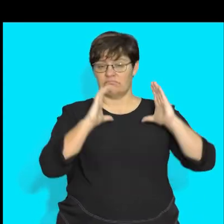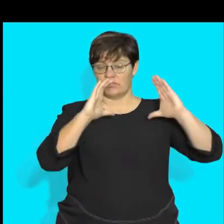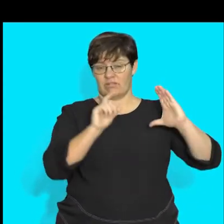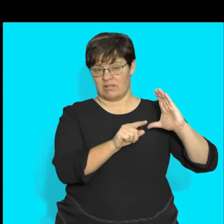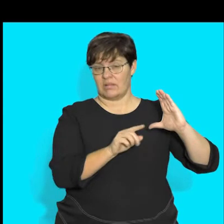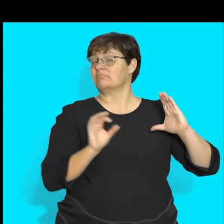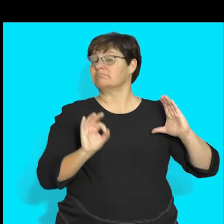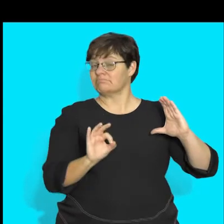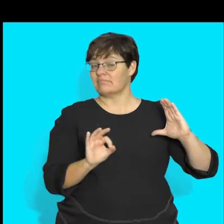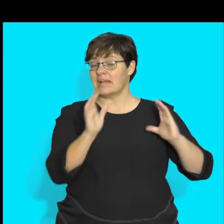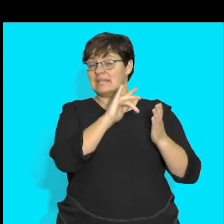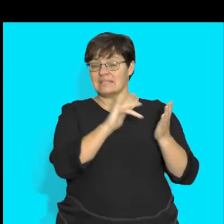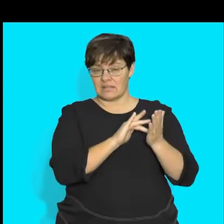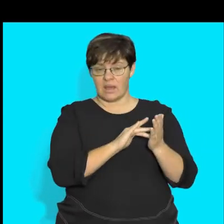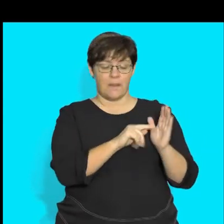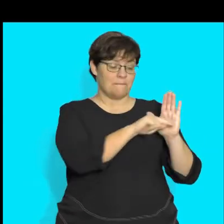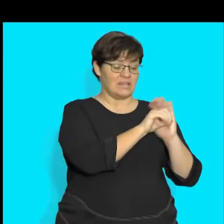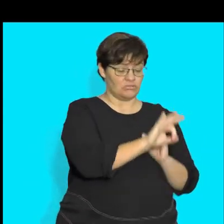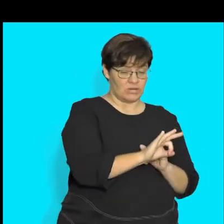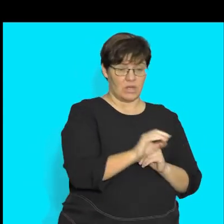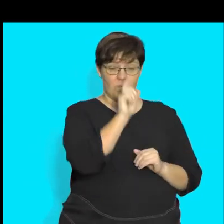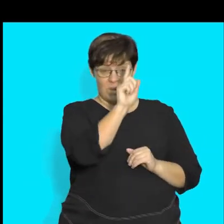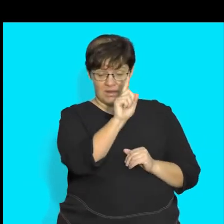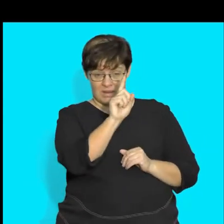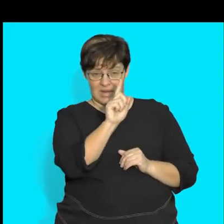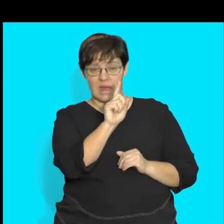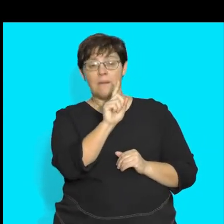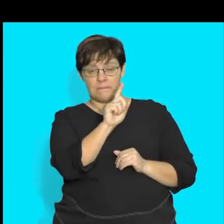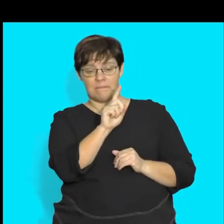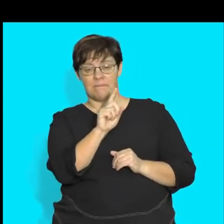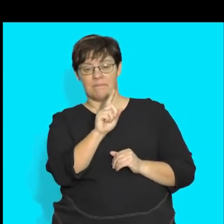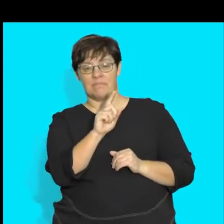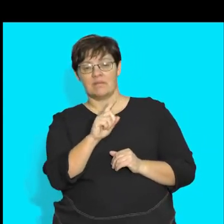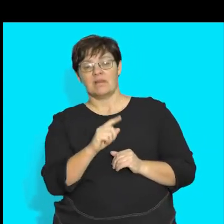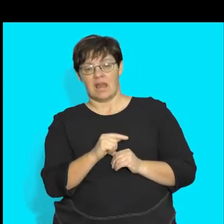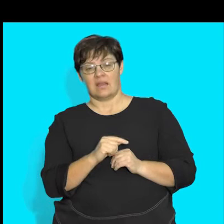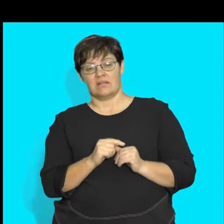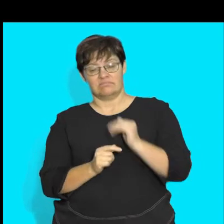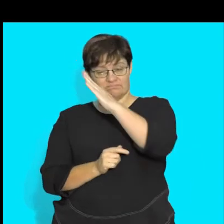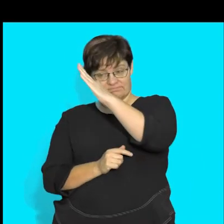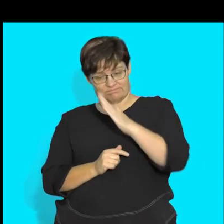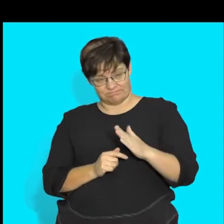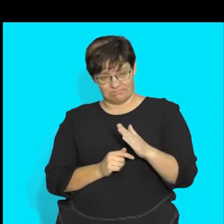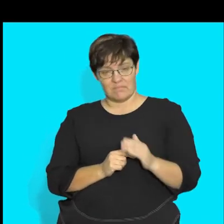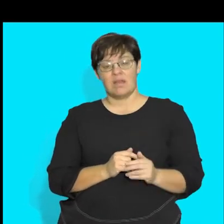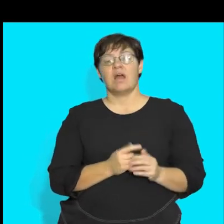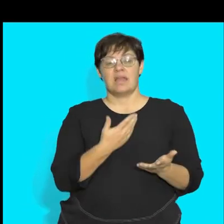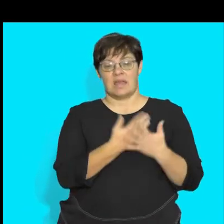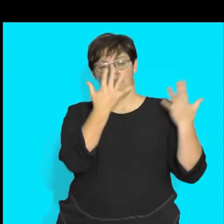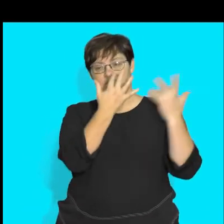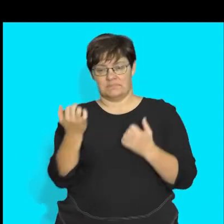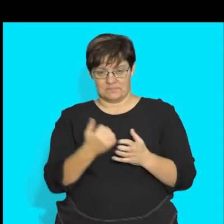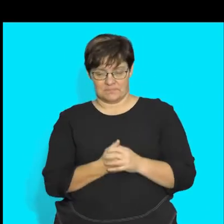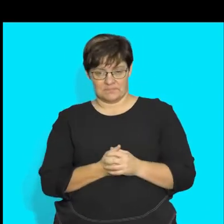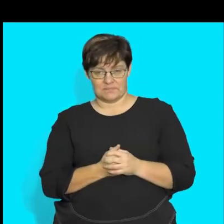circle. And this is excellent because now that I have the center of the circle, minus 3 and 1, I can work out the gradients of my radius.